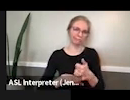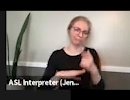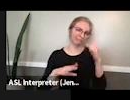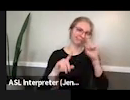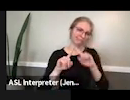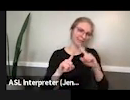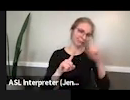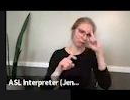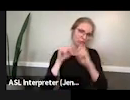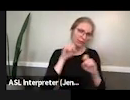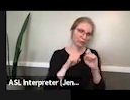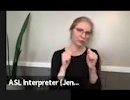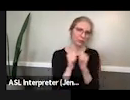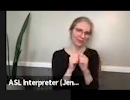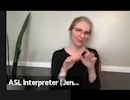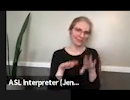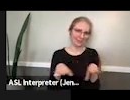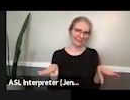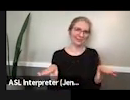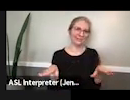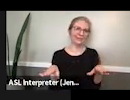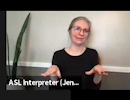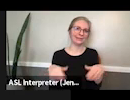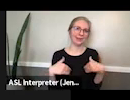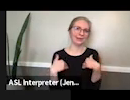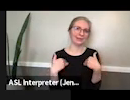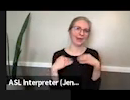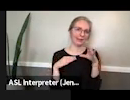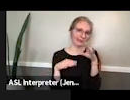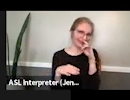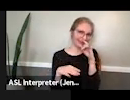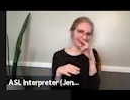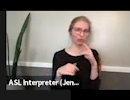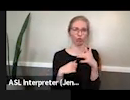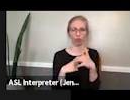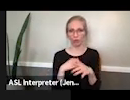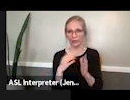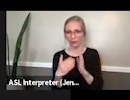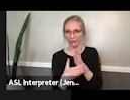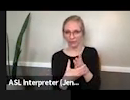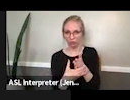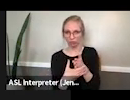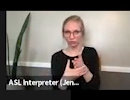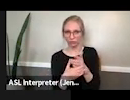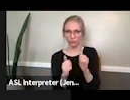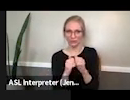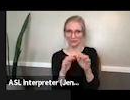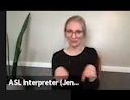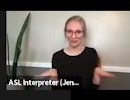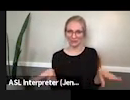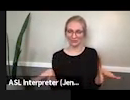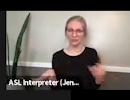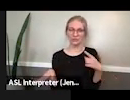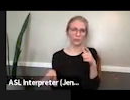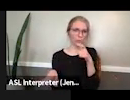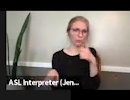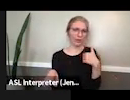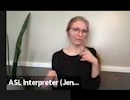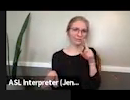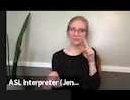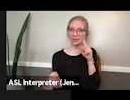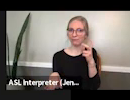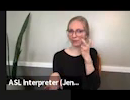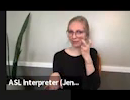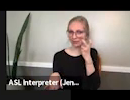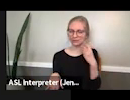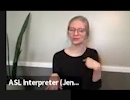strategies with kiddos, young kids, early intervention with kids who have deafblindness. I'll be